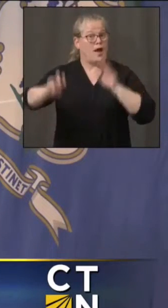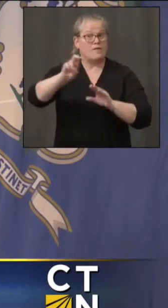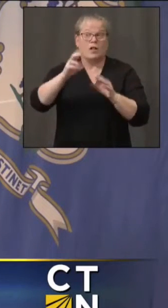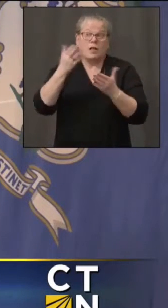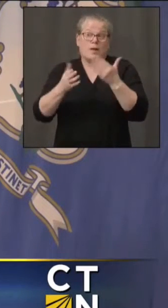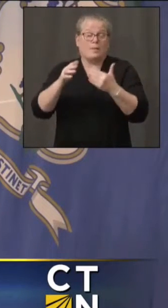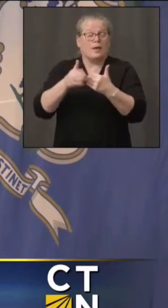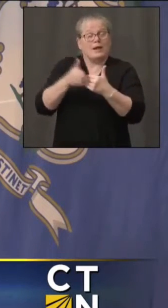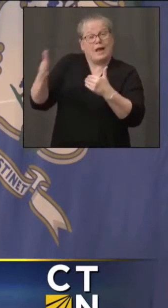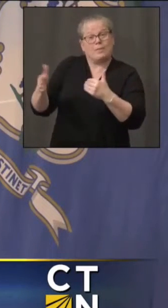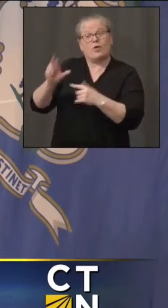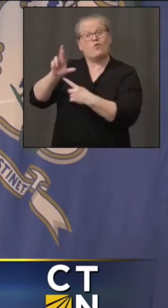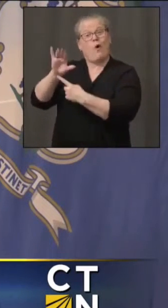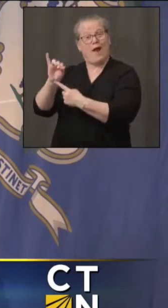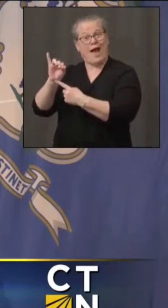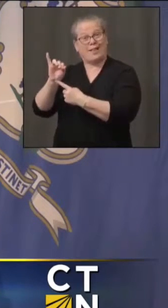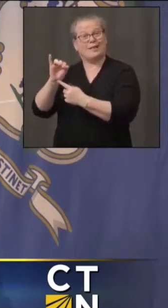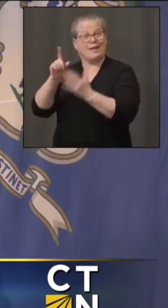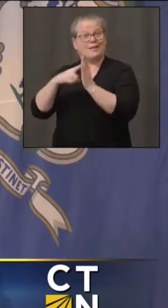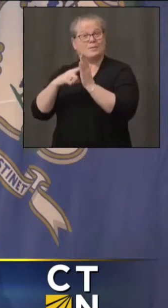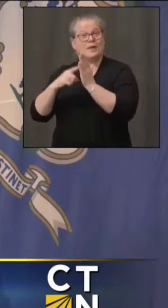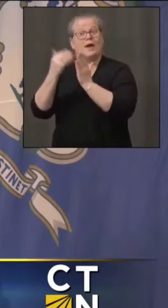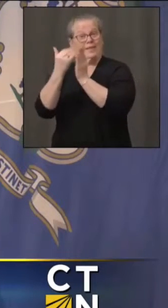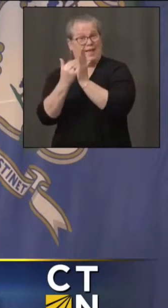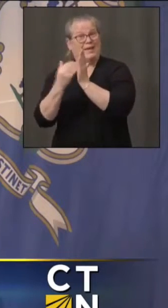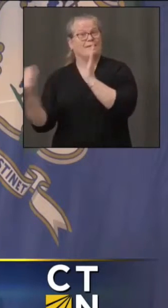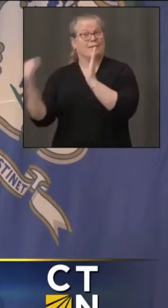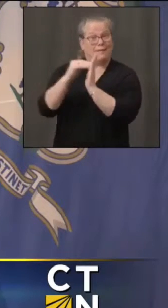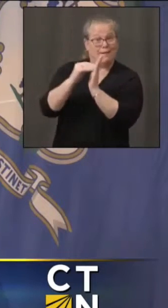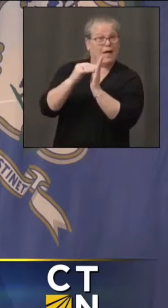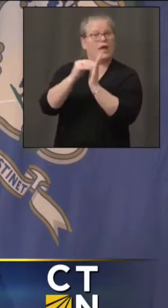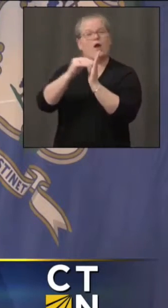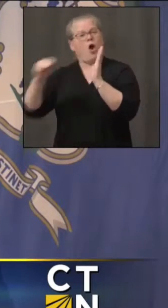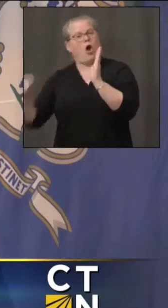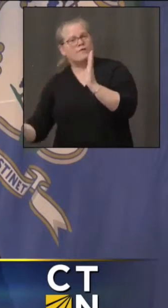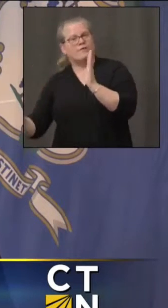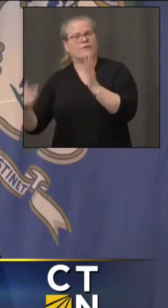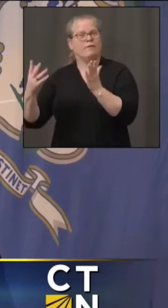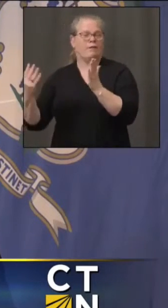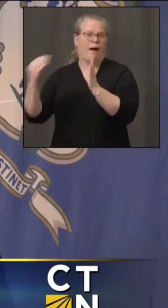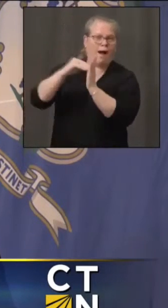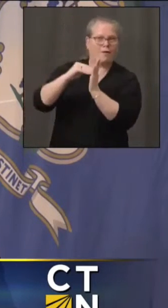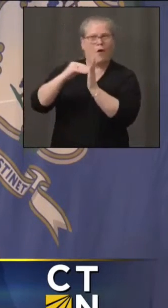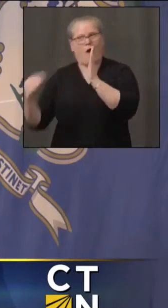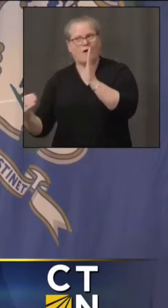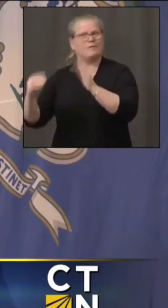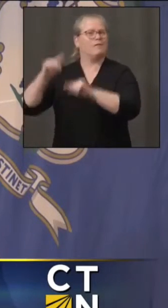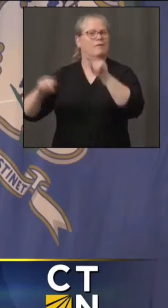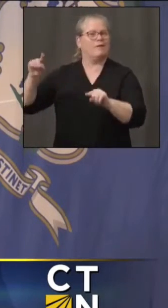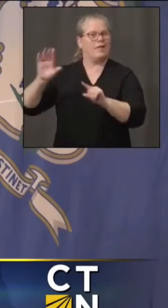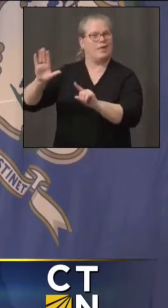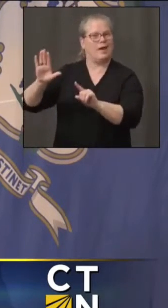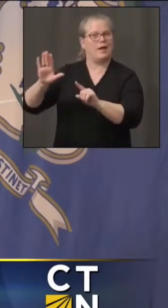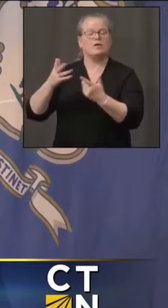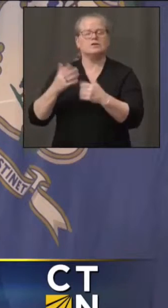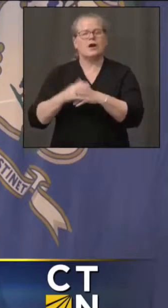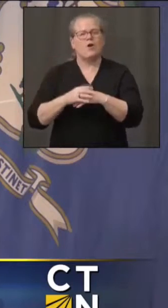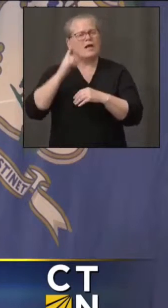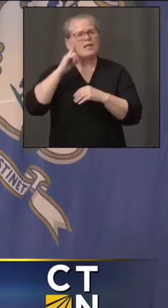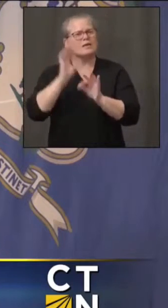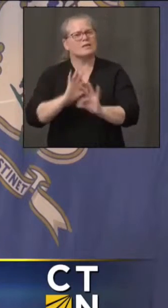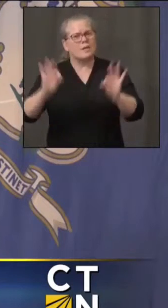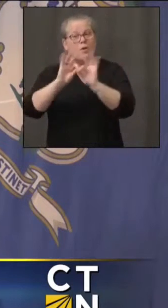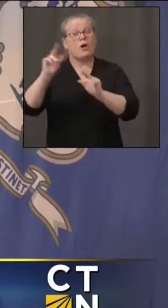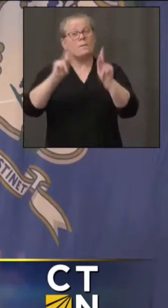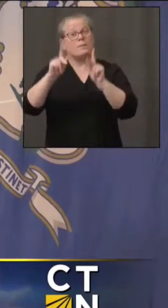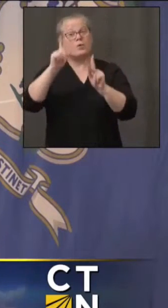off. I think overall the travel advisory has been very effective. It's reminded people from highly infected states, before you come to Connecticut,